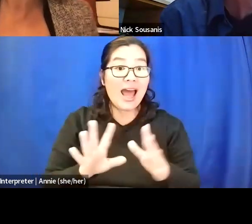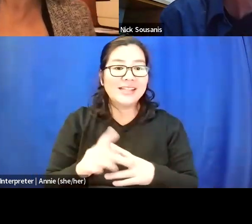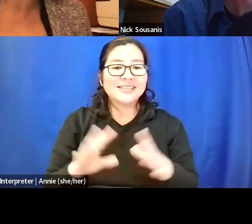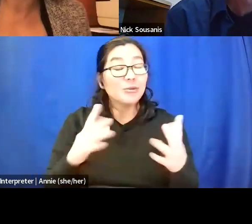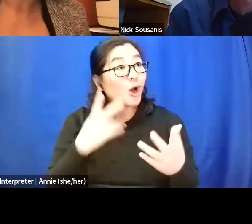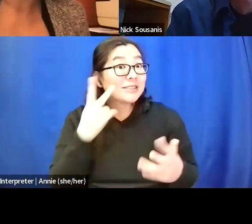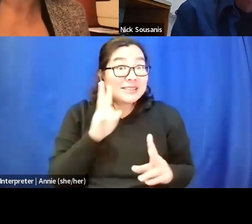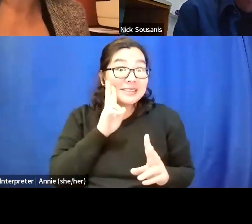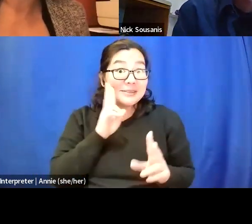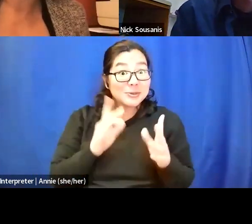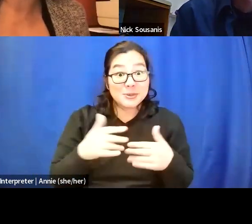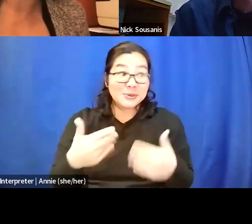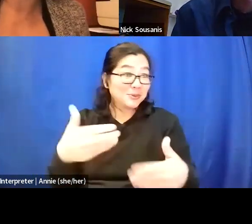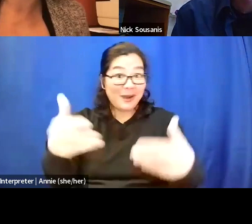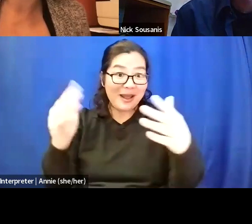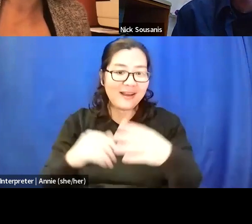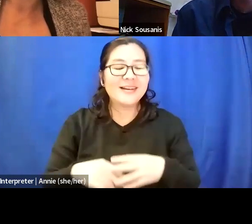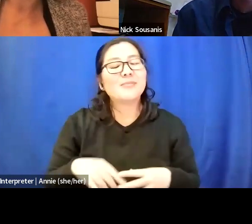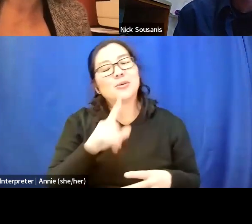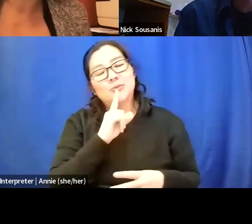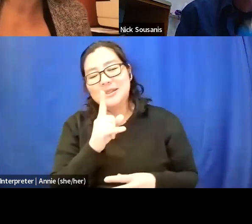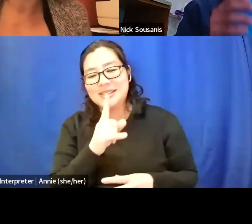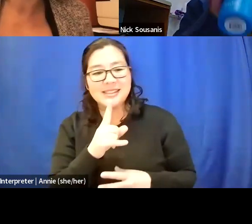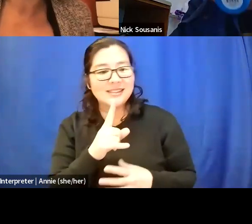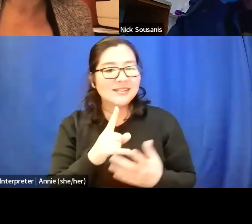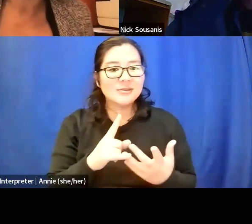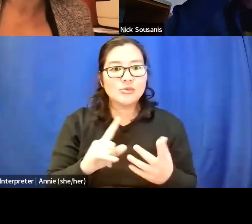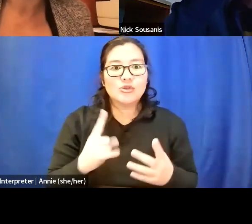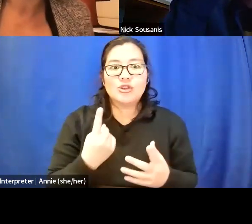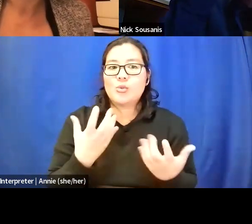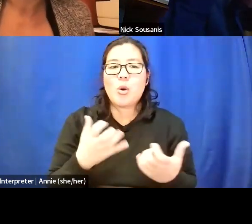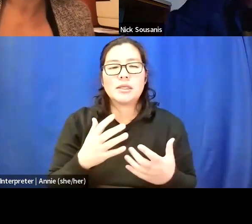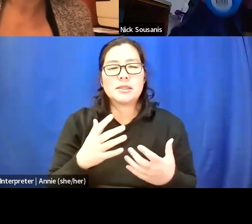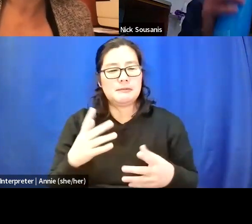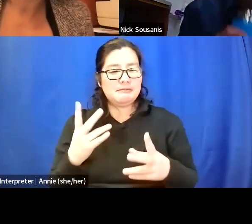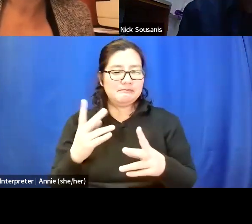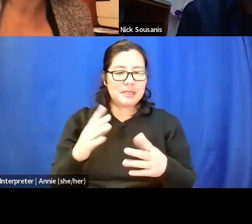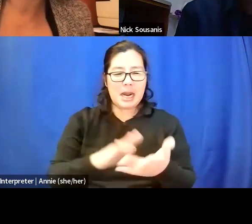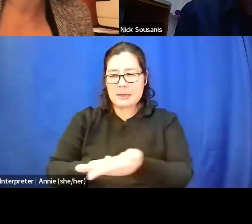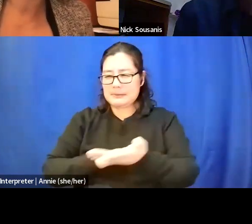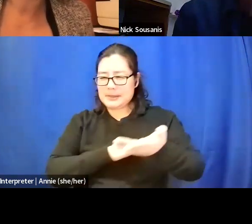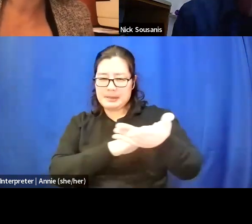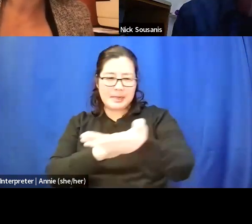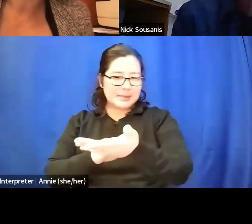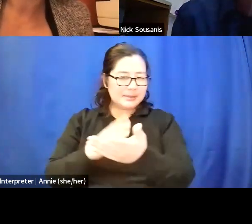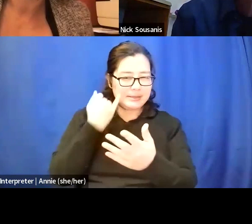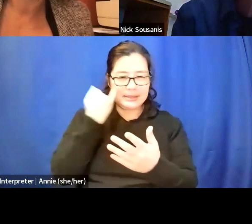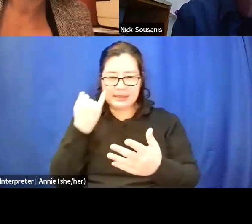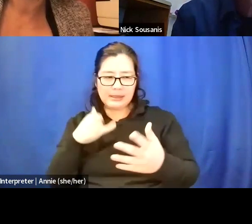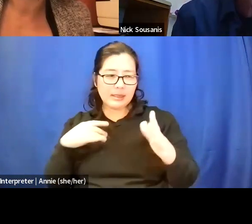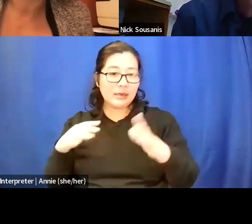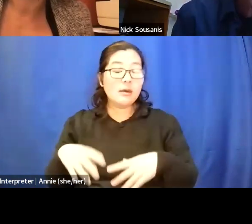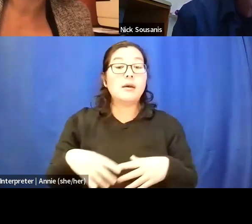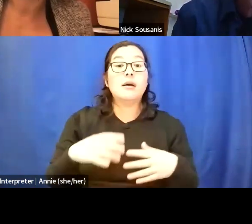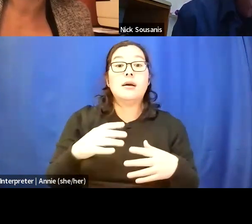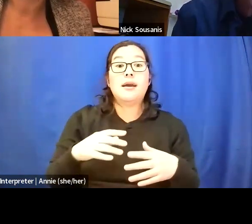can do with that. But really mostly just wanting to get a gauge of it, because everything that the Accessible Comics Collective had